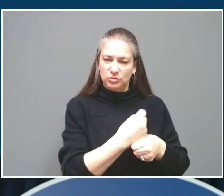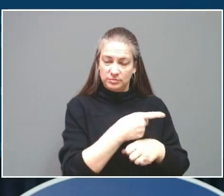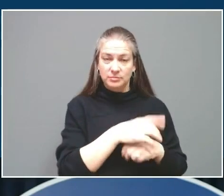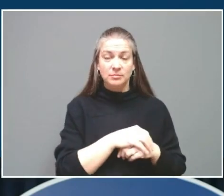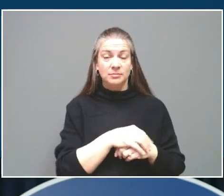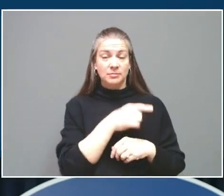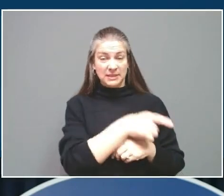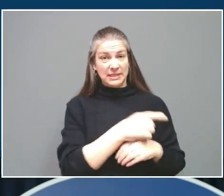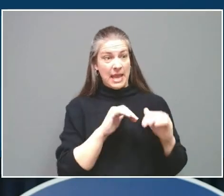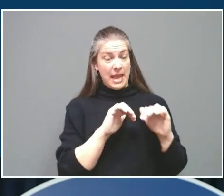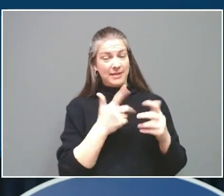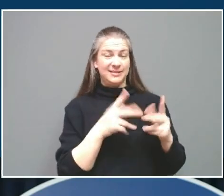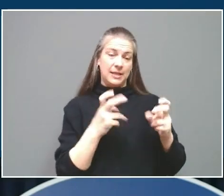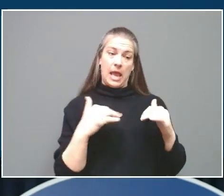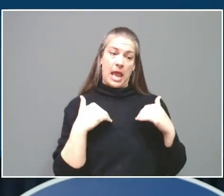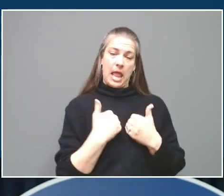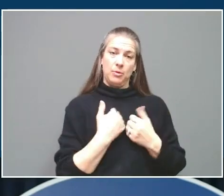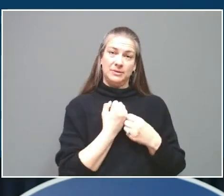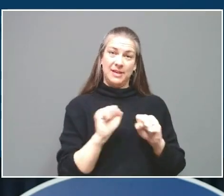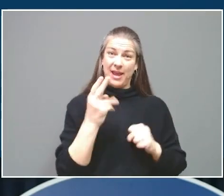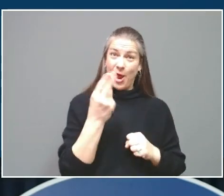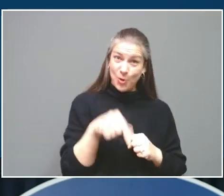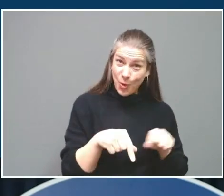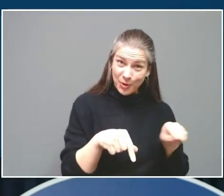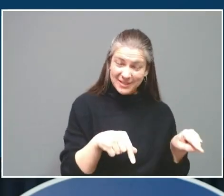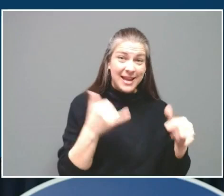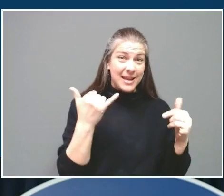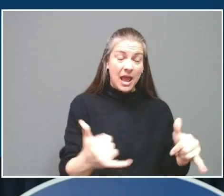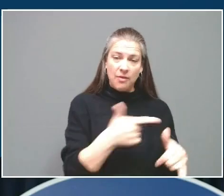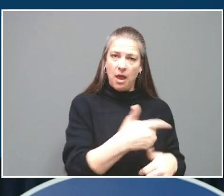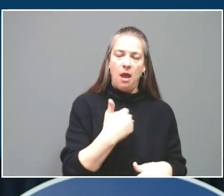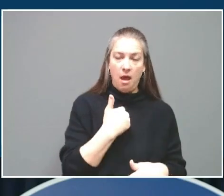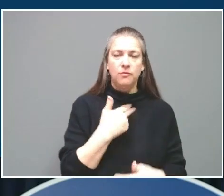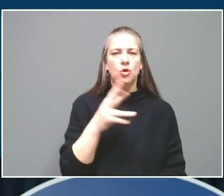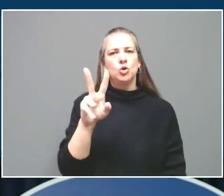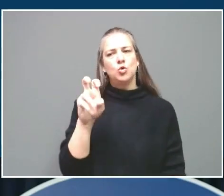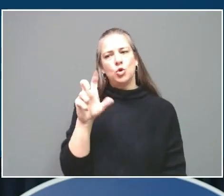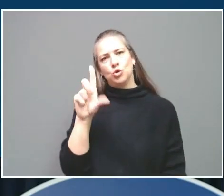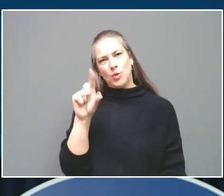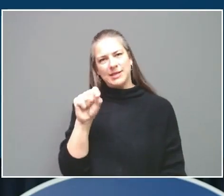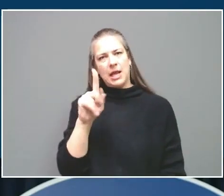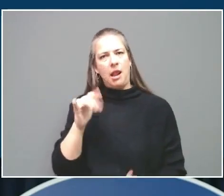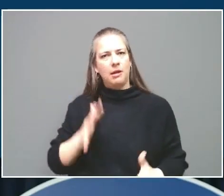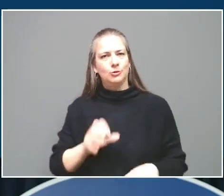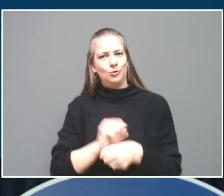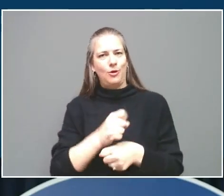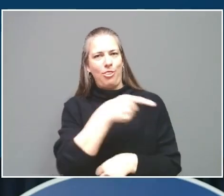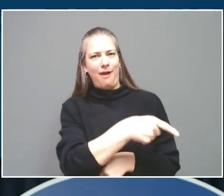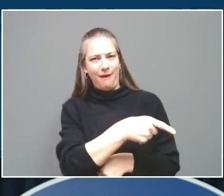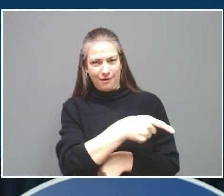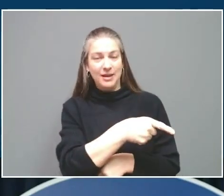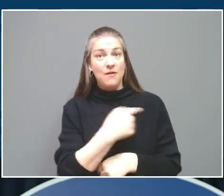safety headquarters, the company has now grown to employ over 220 Kentuckians across 2 Lexington facilities